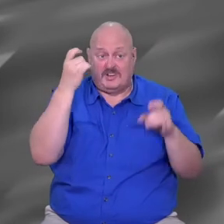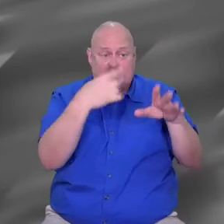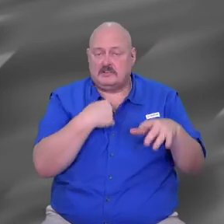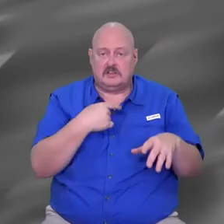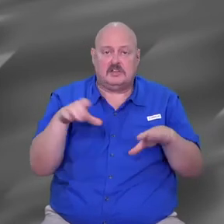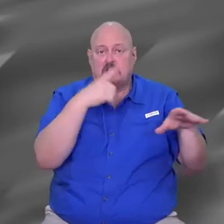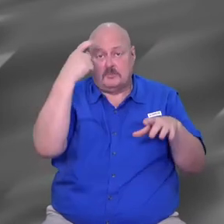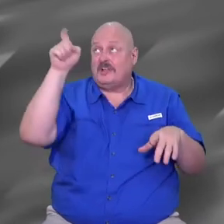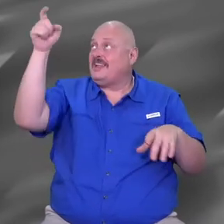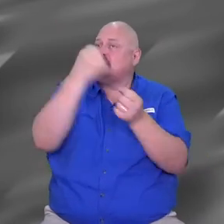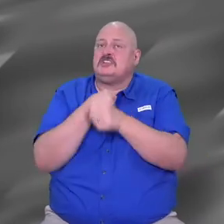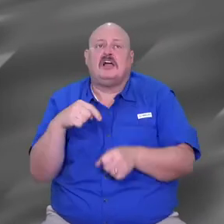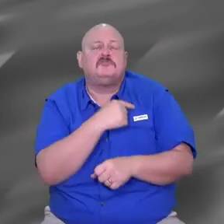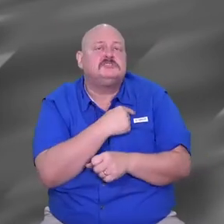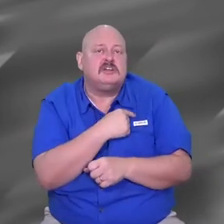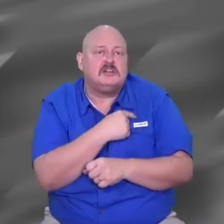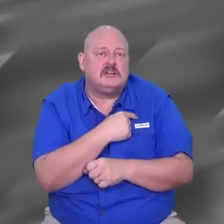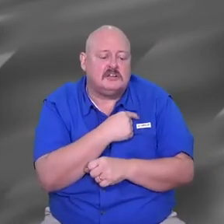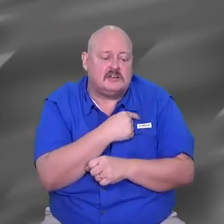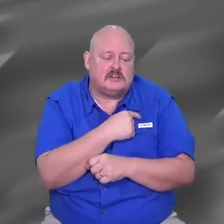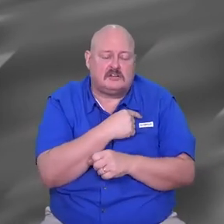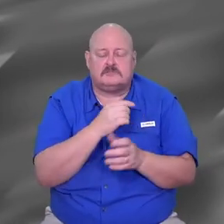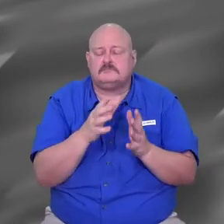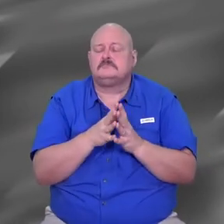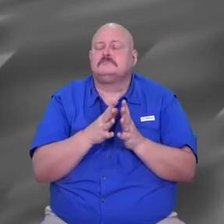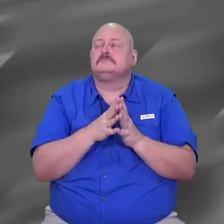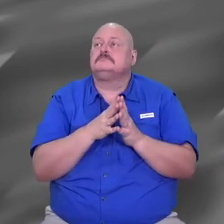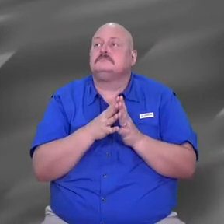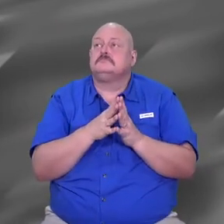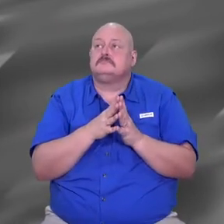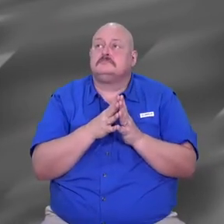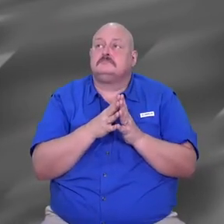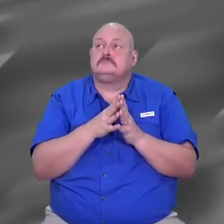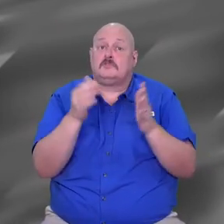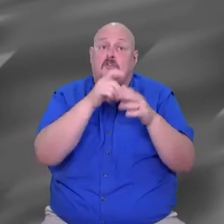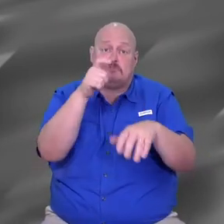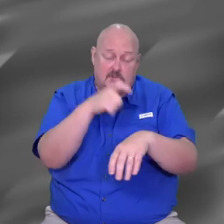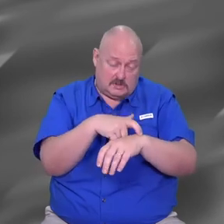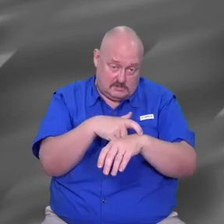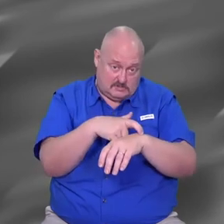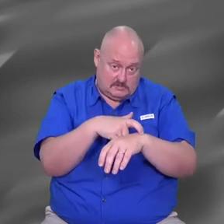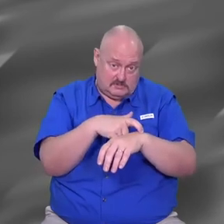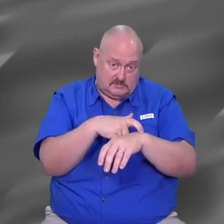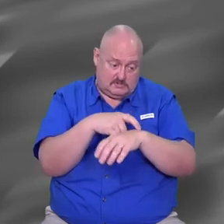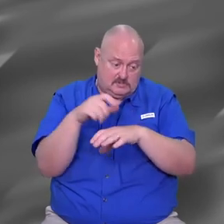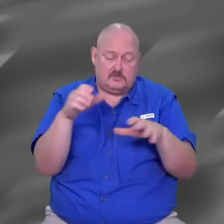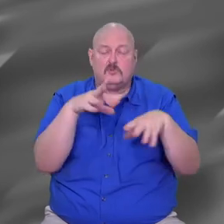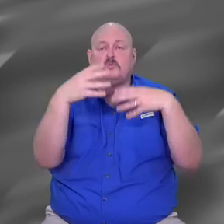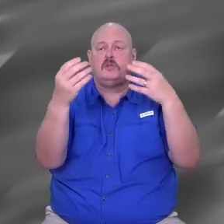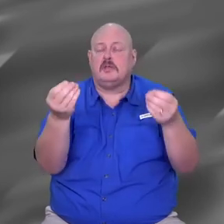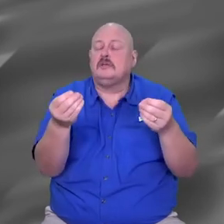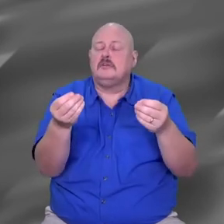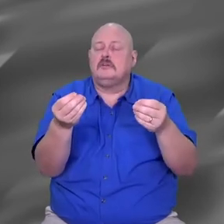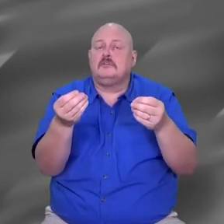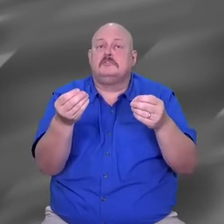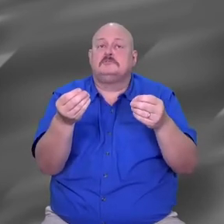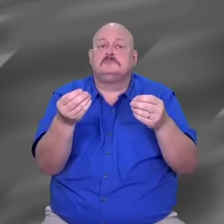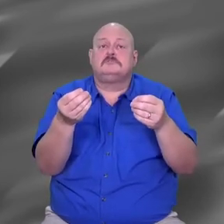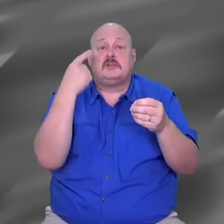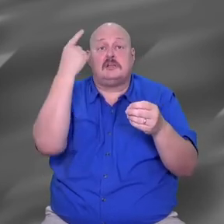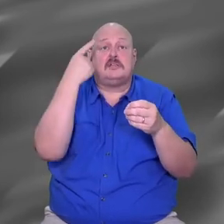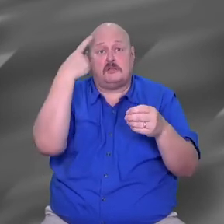does it because he loves us. And oftentimes we do and give and such thinking